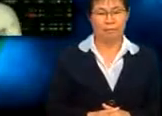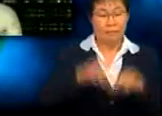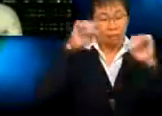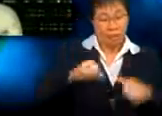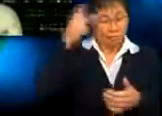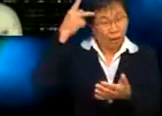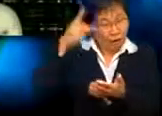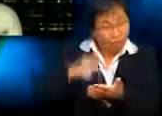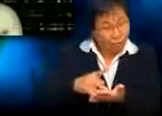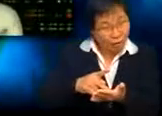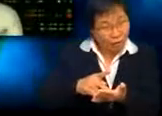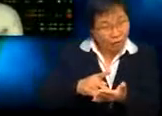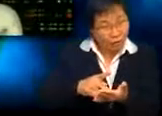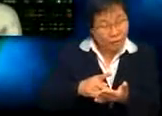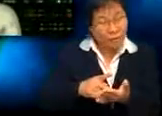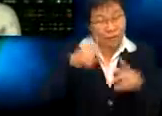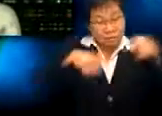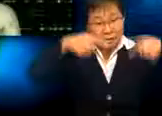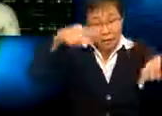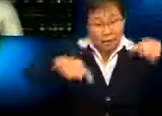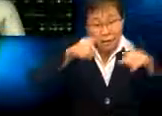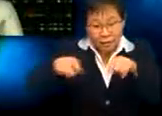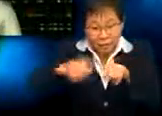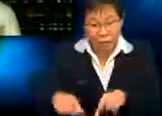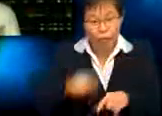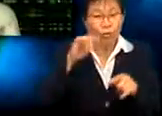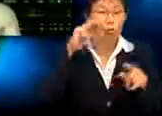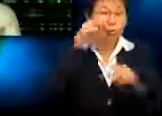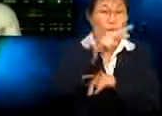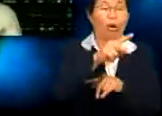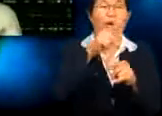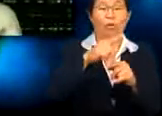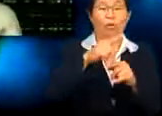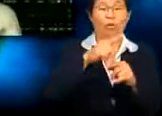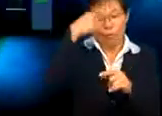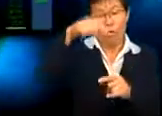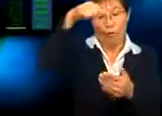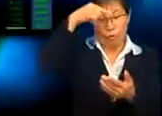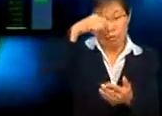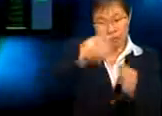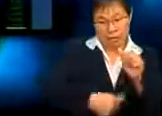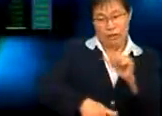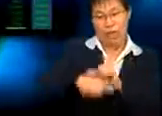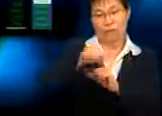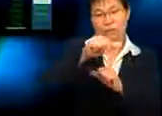Can you identify the type of vision for each of these animals?